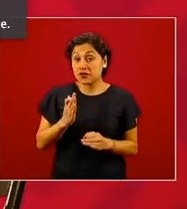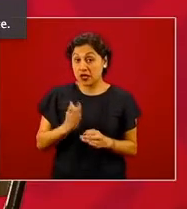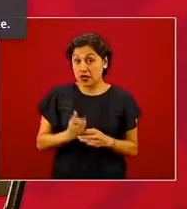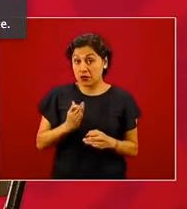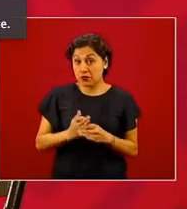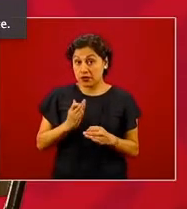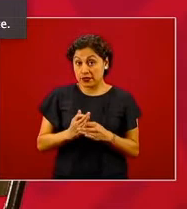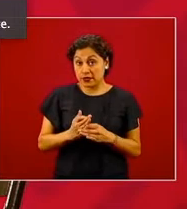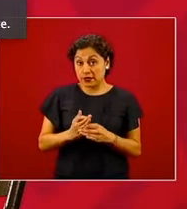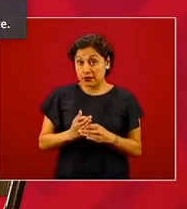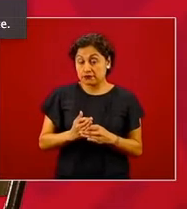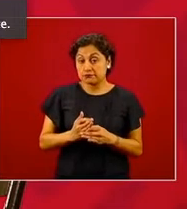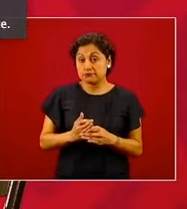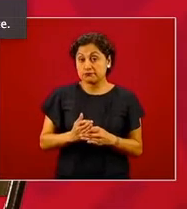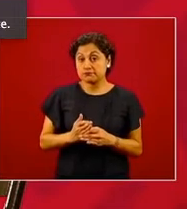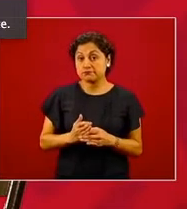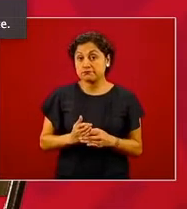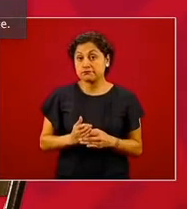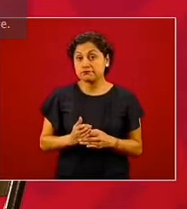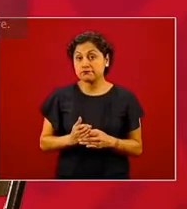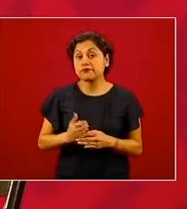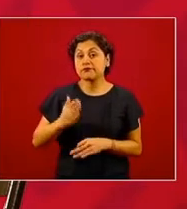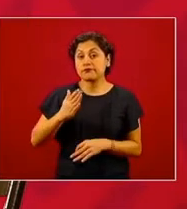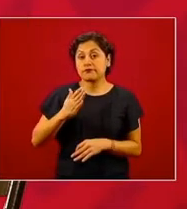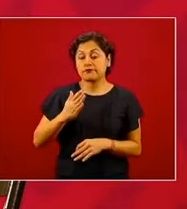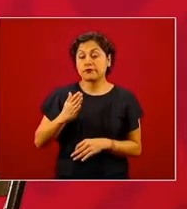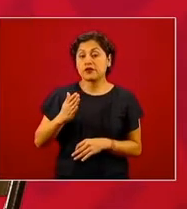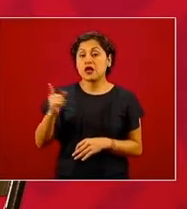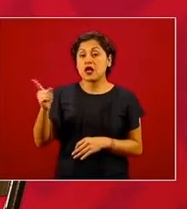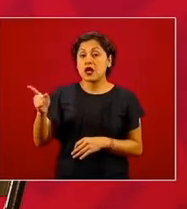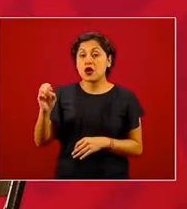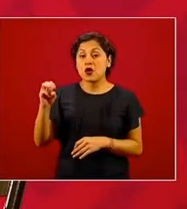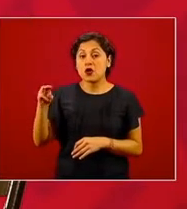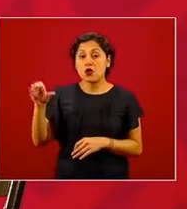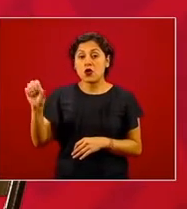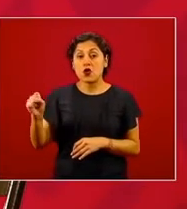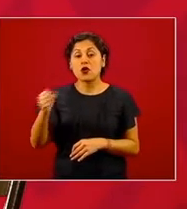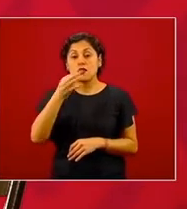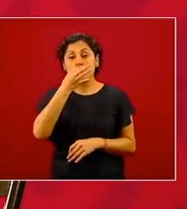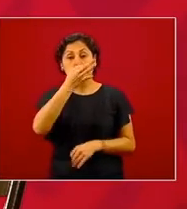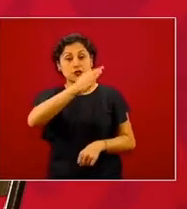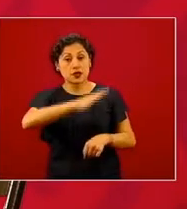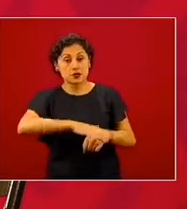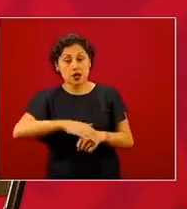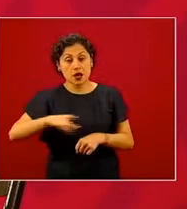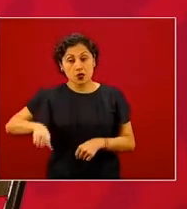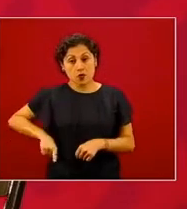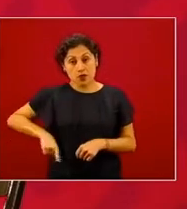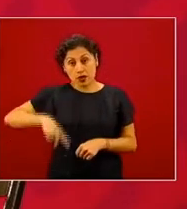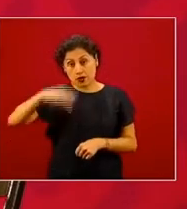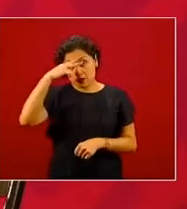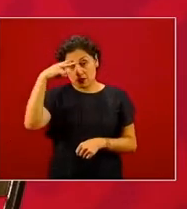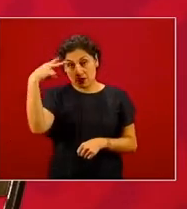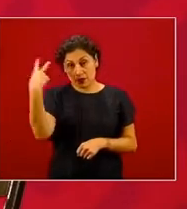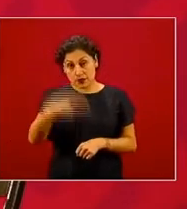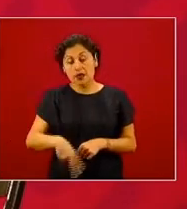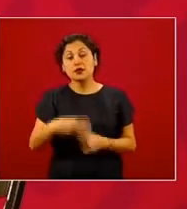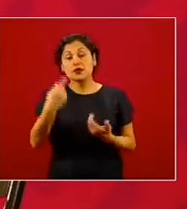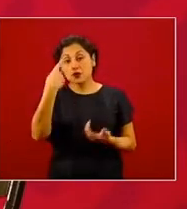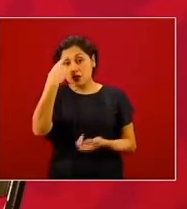So the issue right now was that the invitation was made to the government of Mexico,